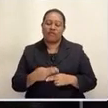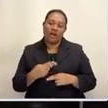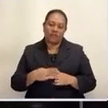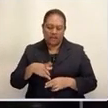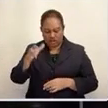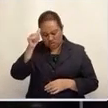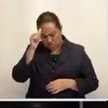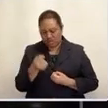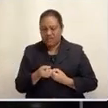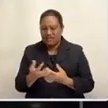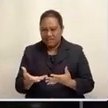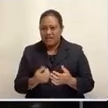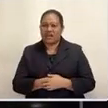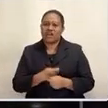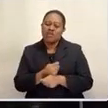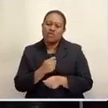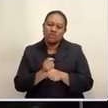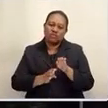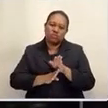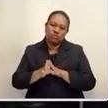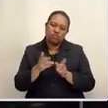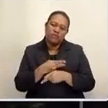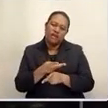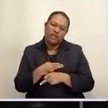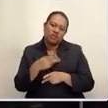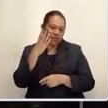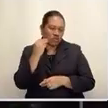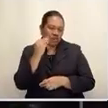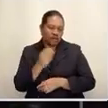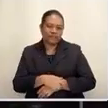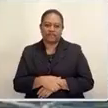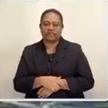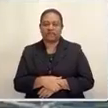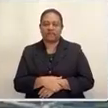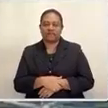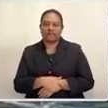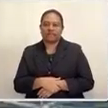knowledge and tools necessary to increase sugarcane production. Felipe Naikaso has more.